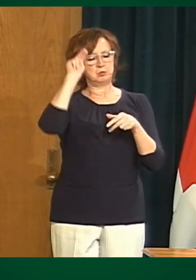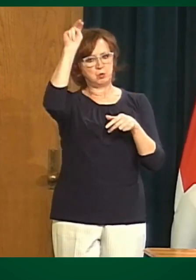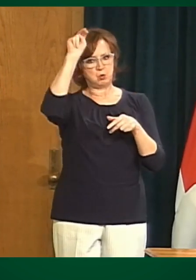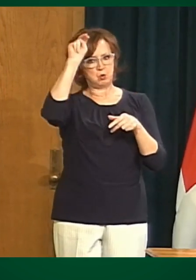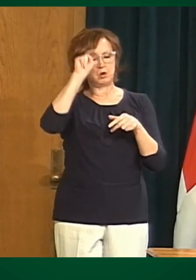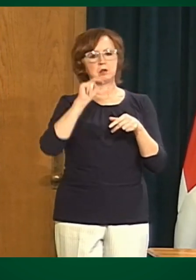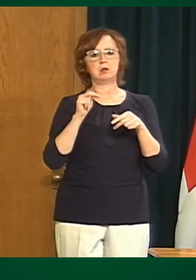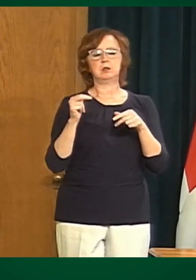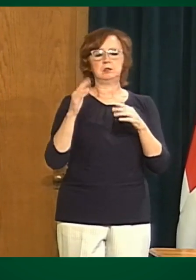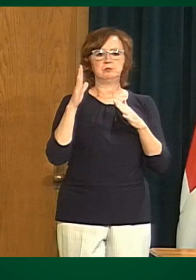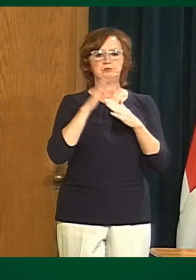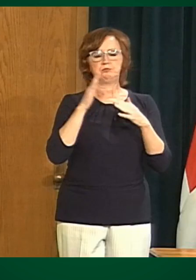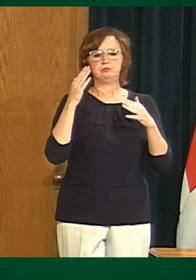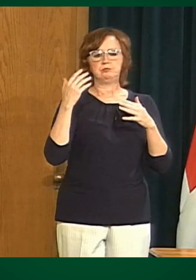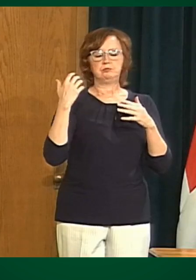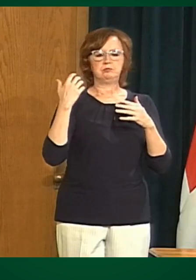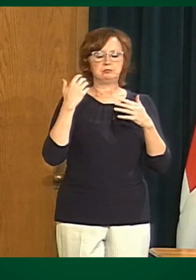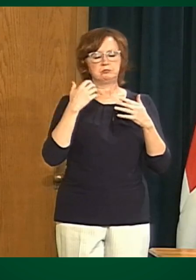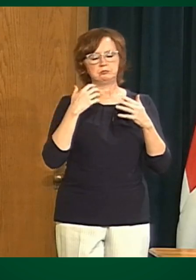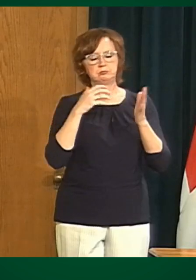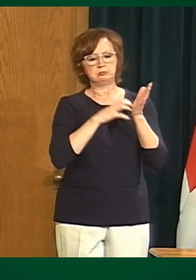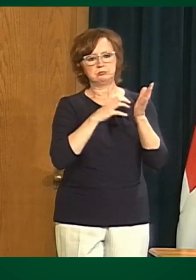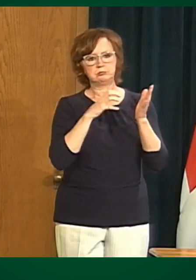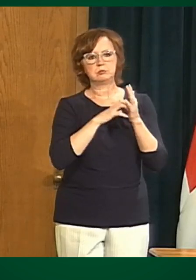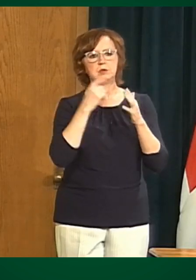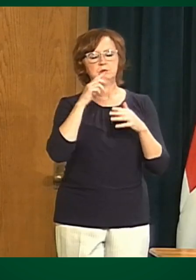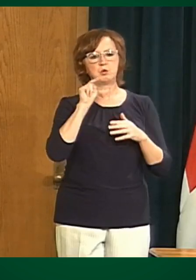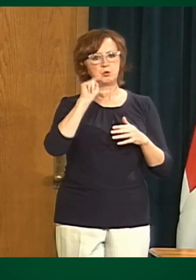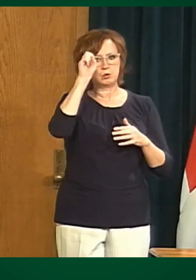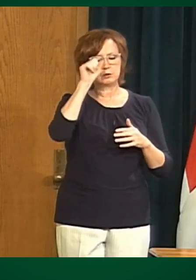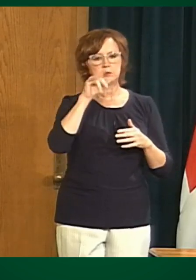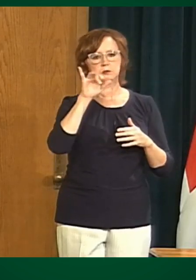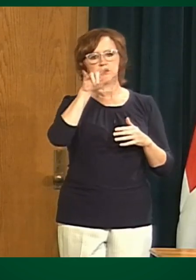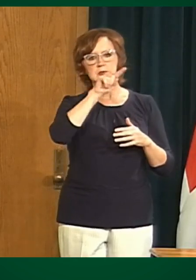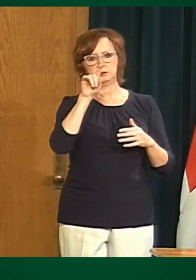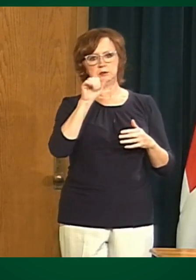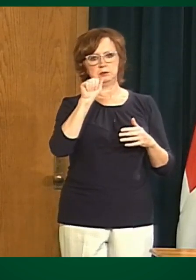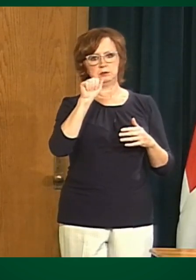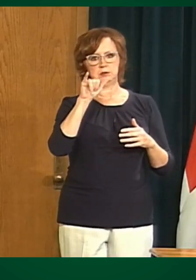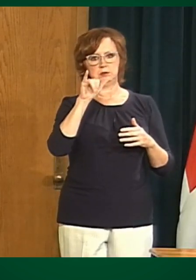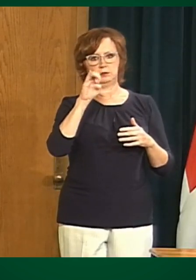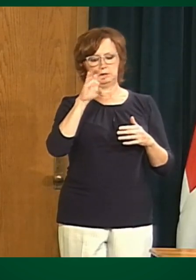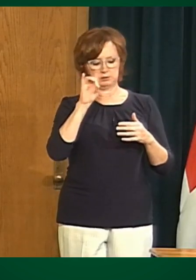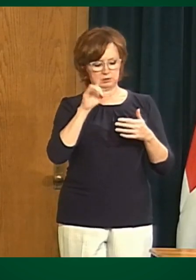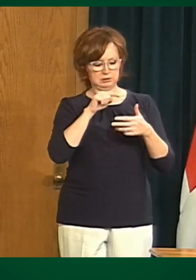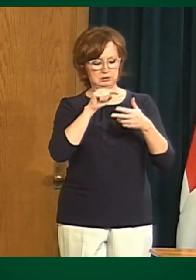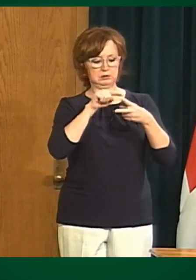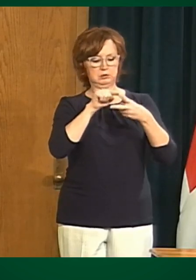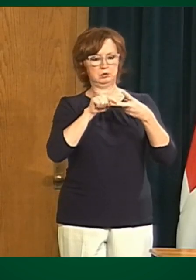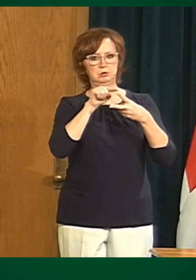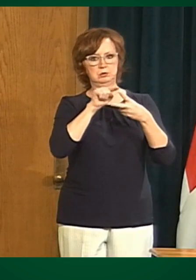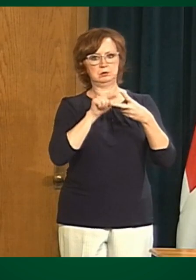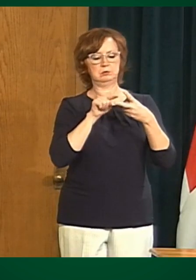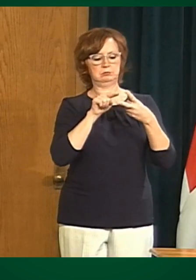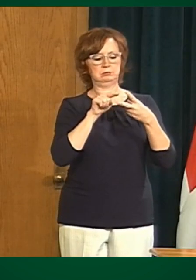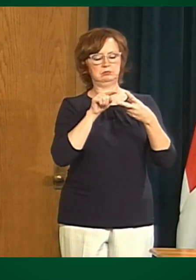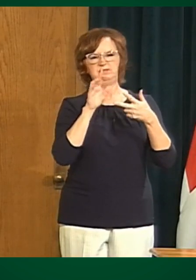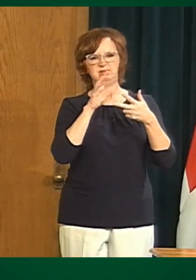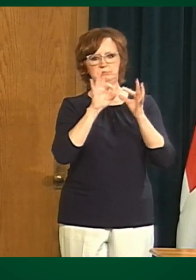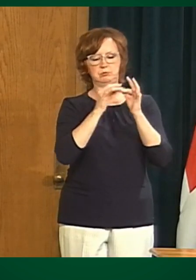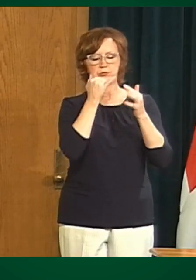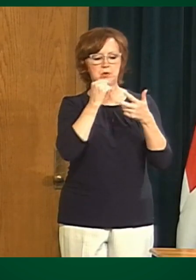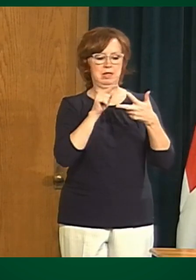for Northern Saskatchewan. Dr. Nsungu and Dr. Zayad will both have an opening statement,